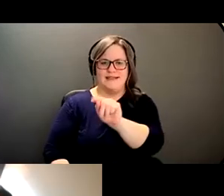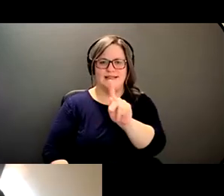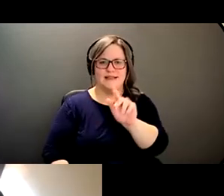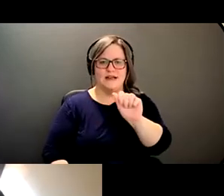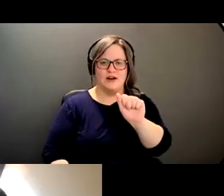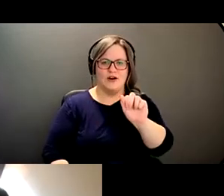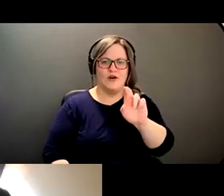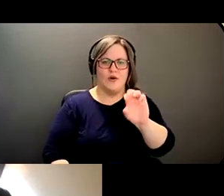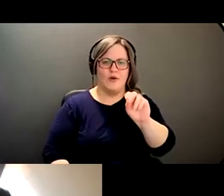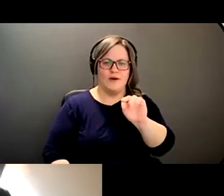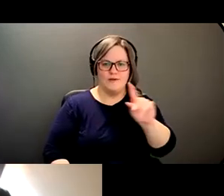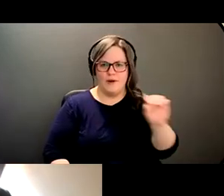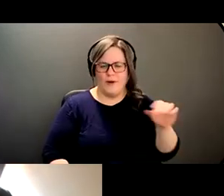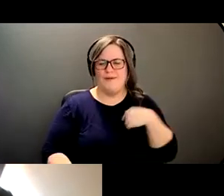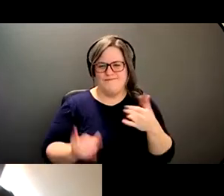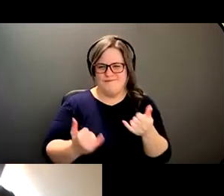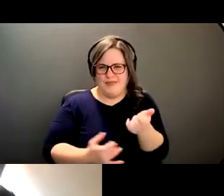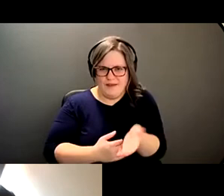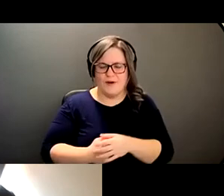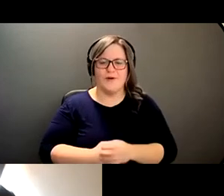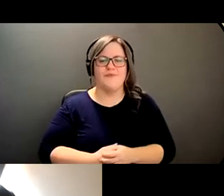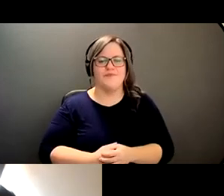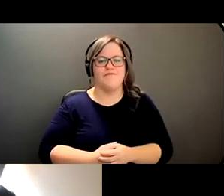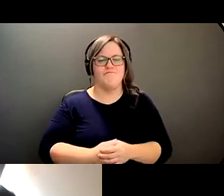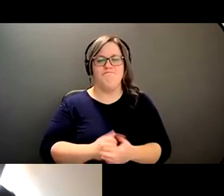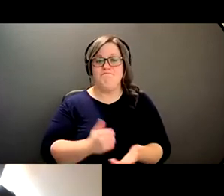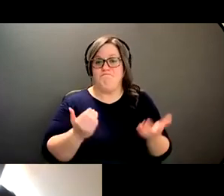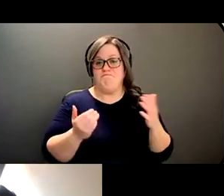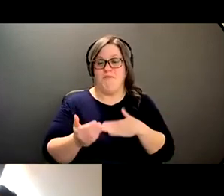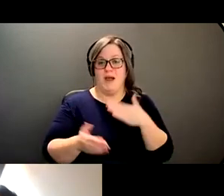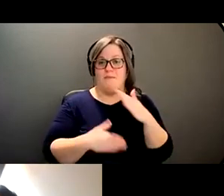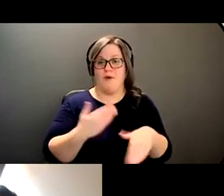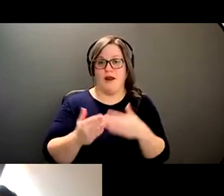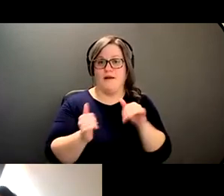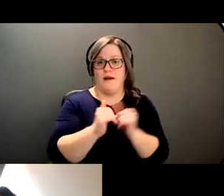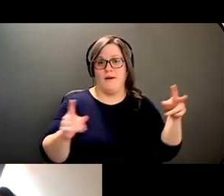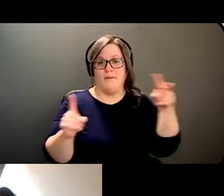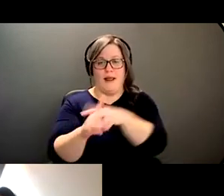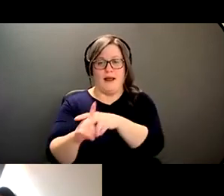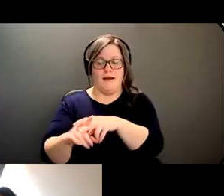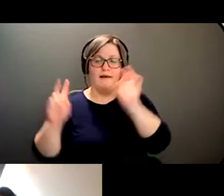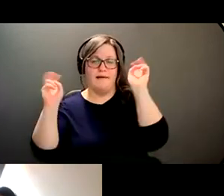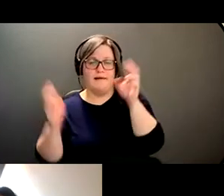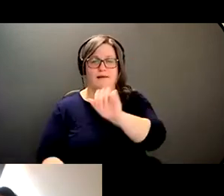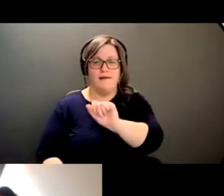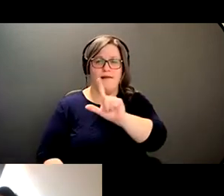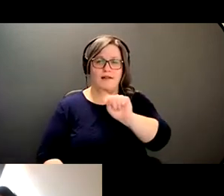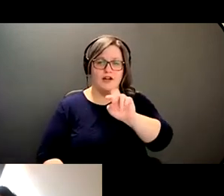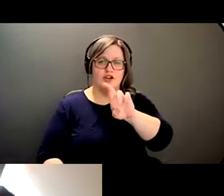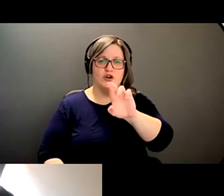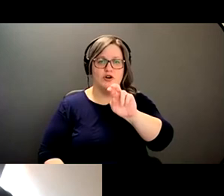I think what's most relevant about my practice in terms of the conversation that we're going to have today is